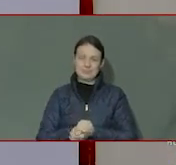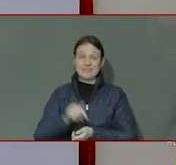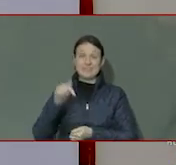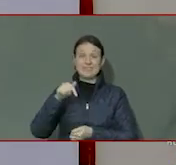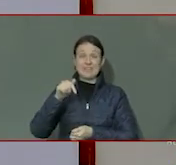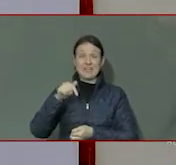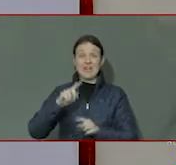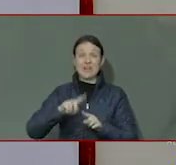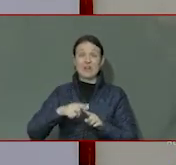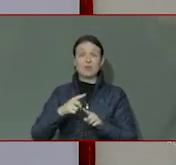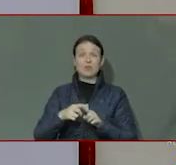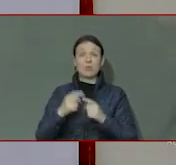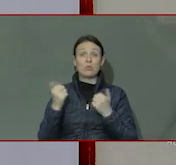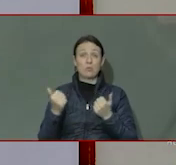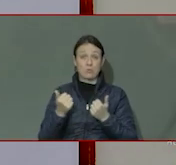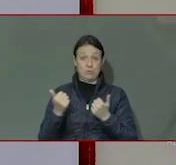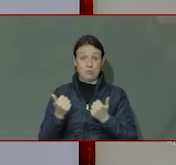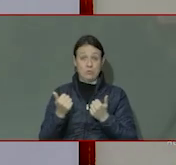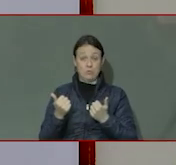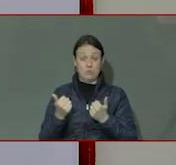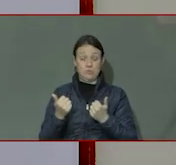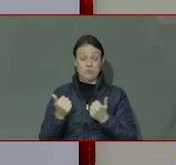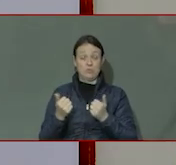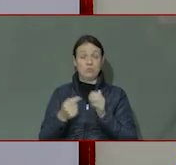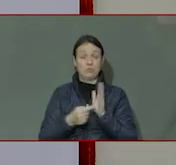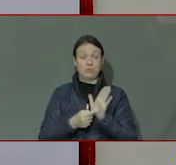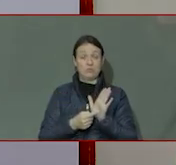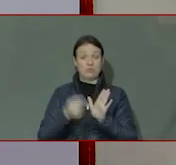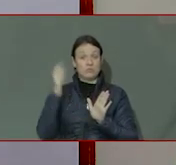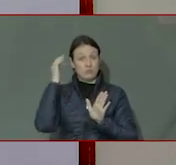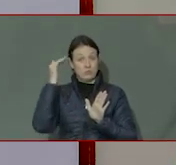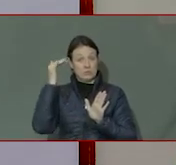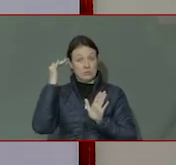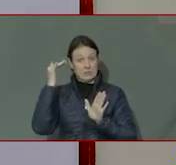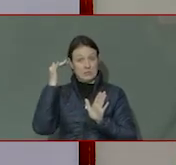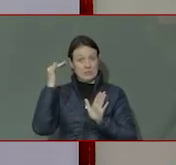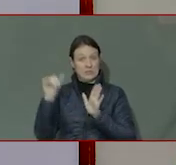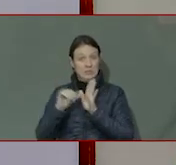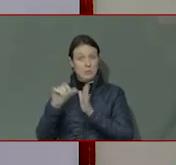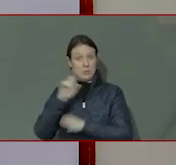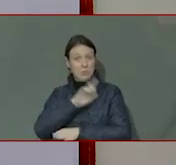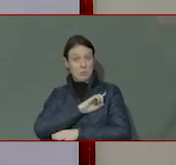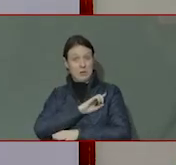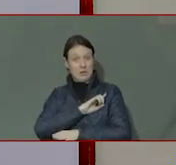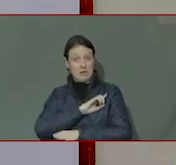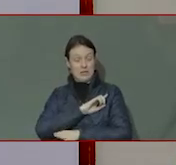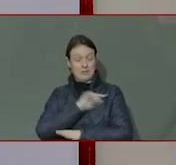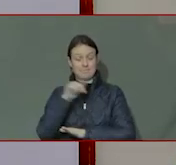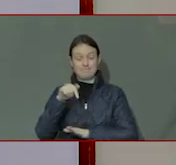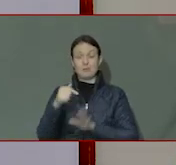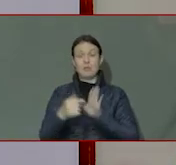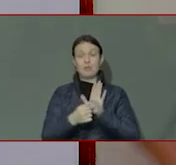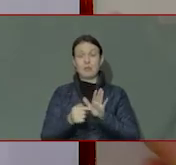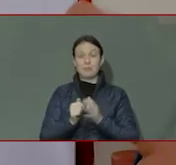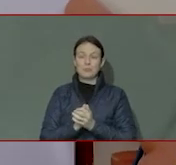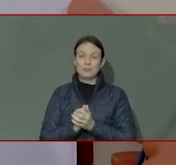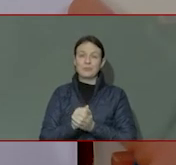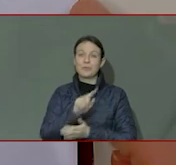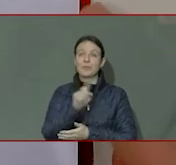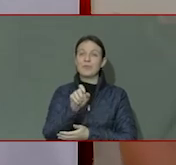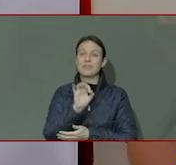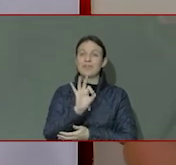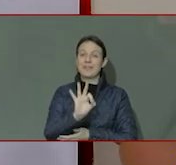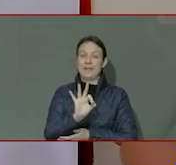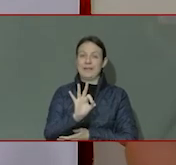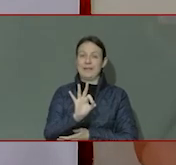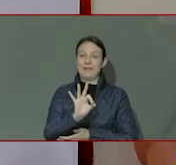example to demonstrate how the theory is important for application. So we're going to look at question 3, which